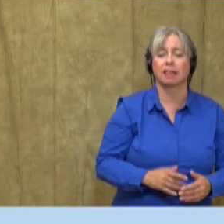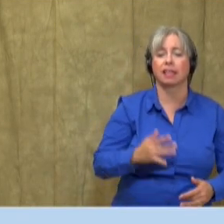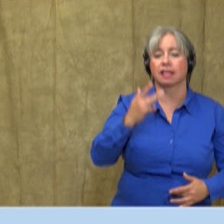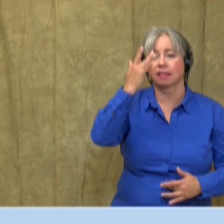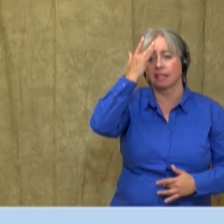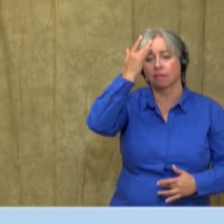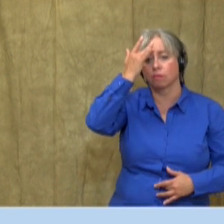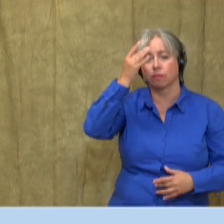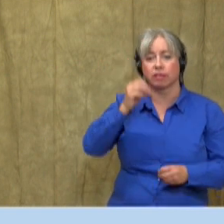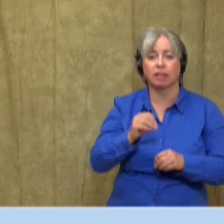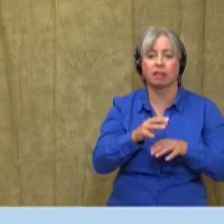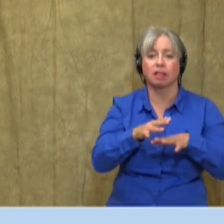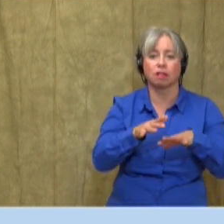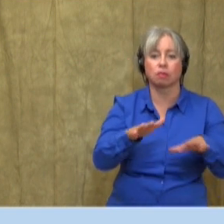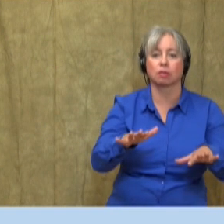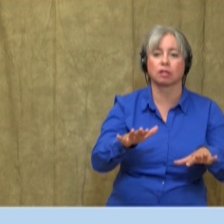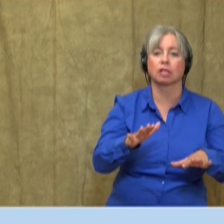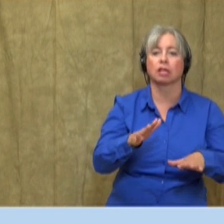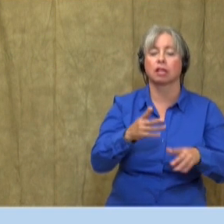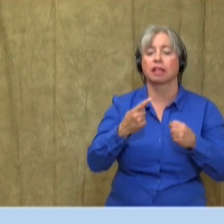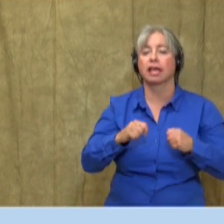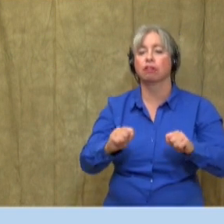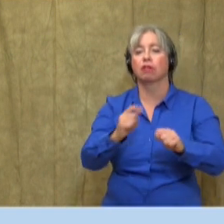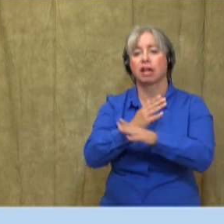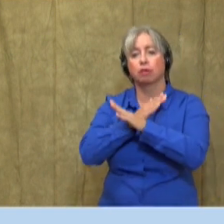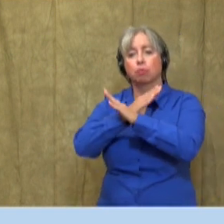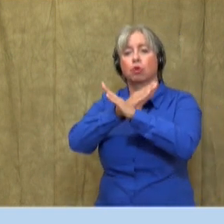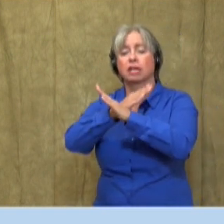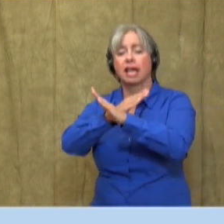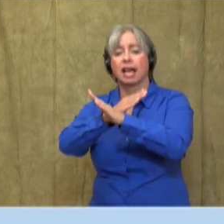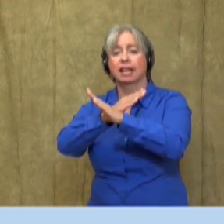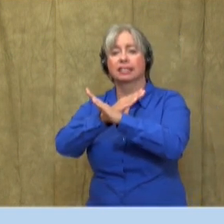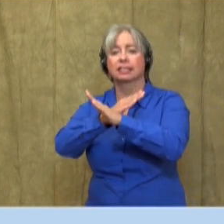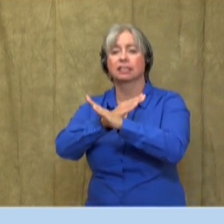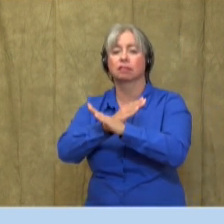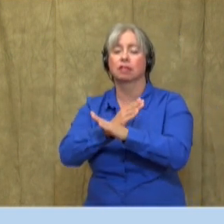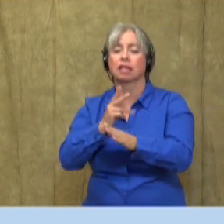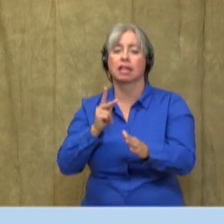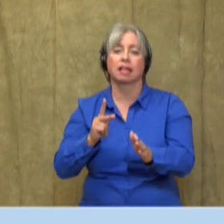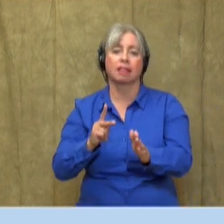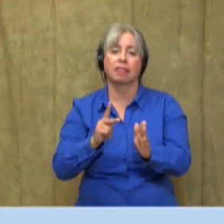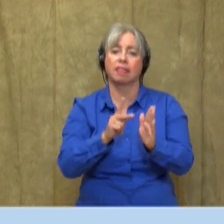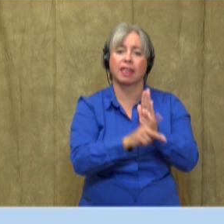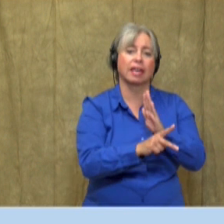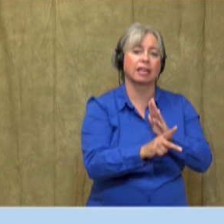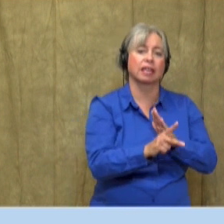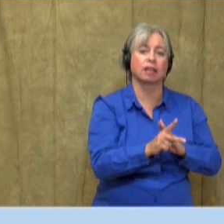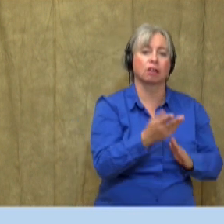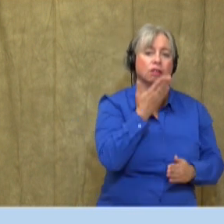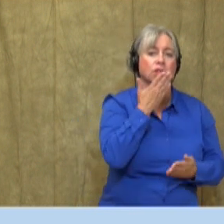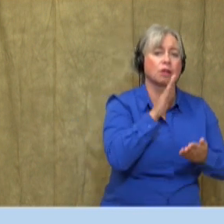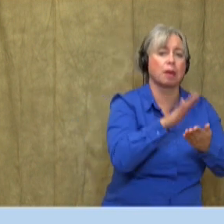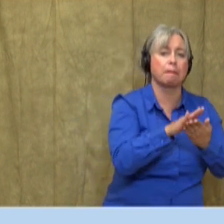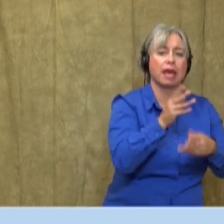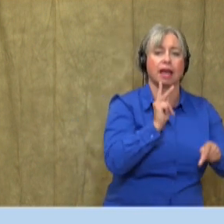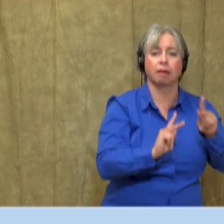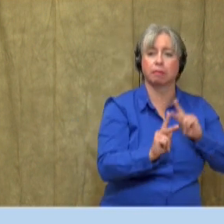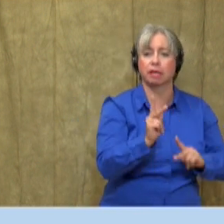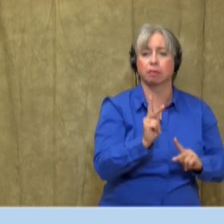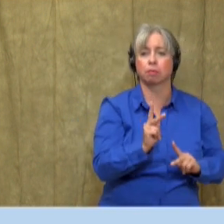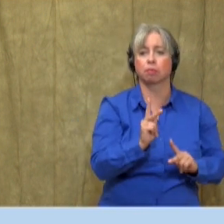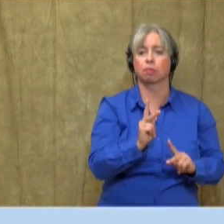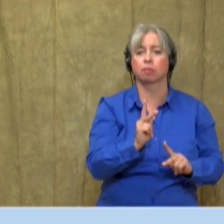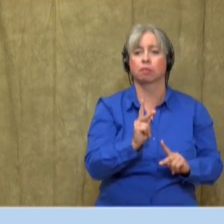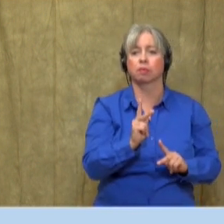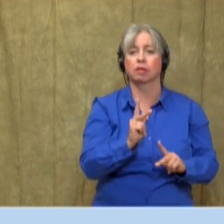do everything they could in order to protect themselves from it. They killed heretics and bad people. They perceived